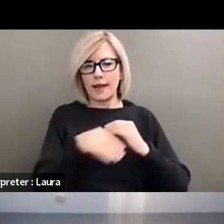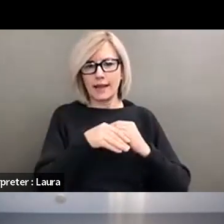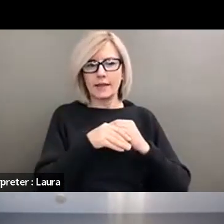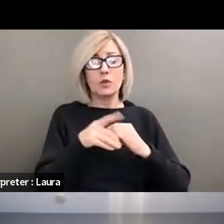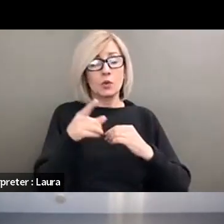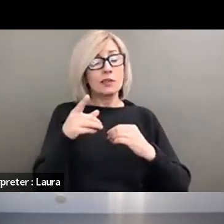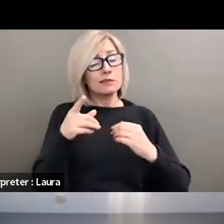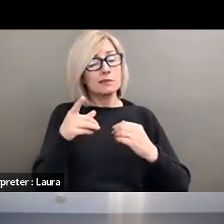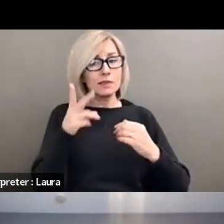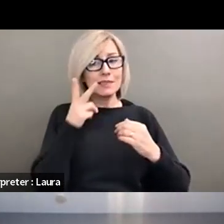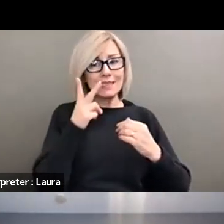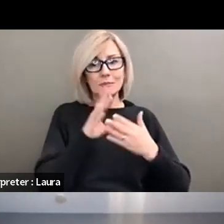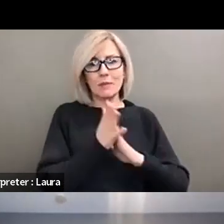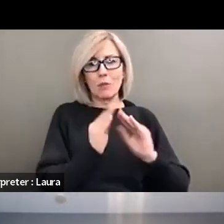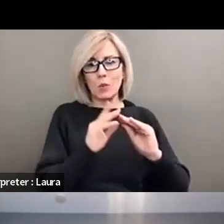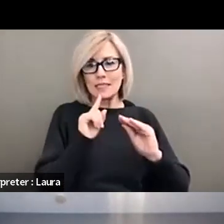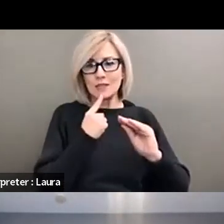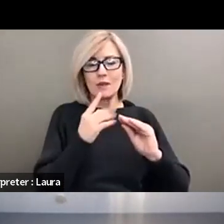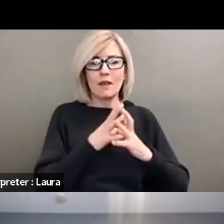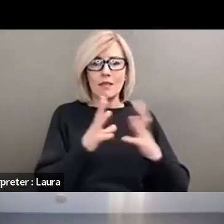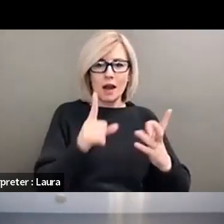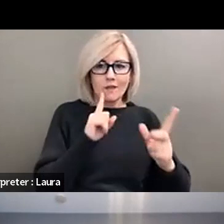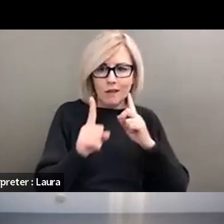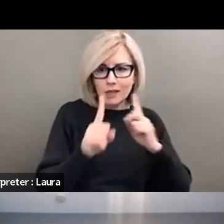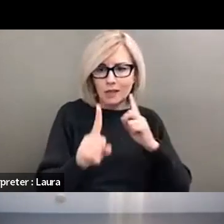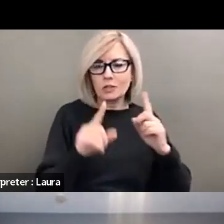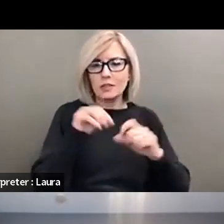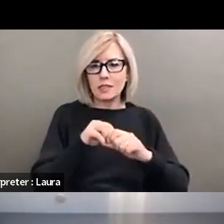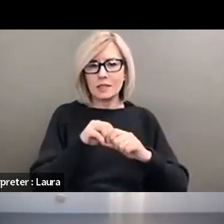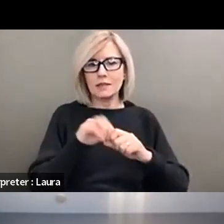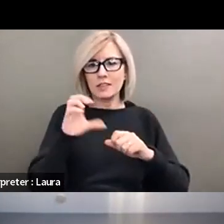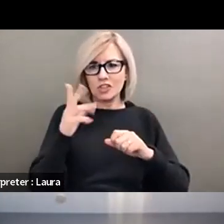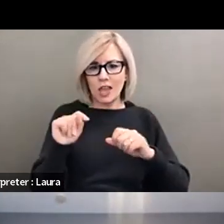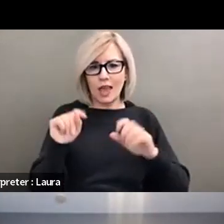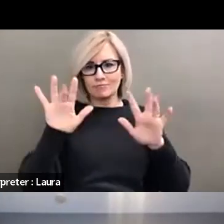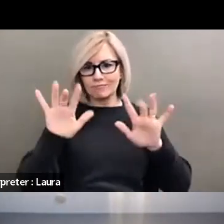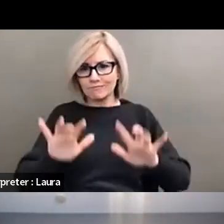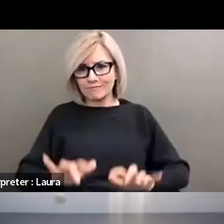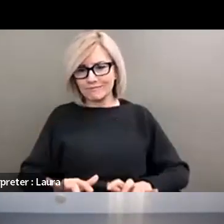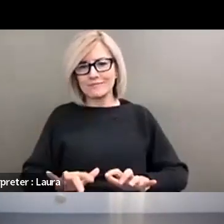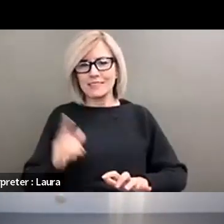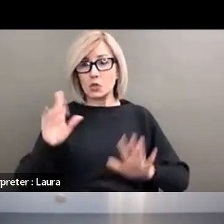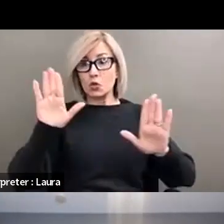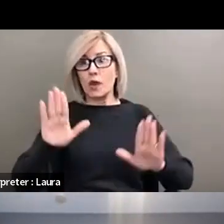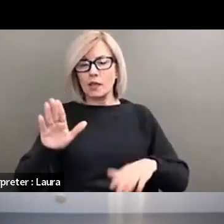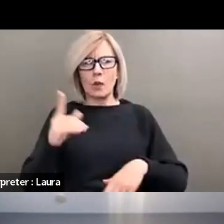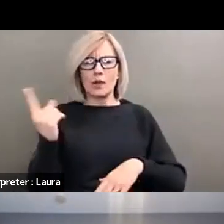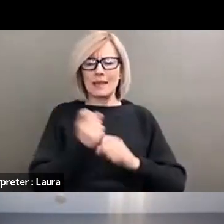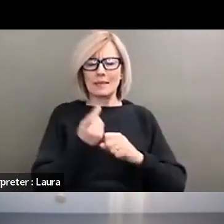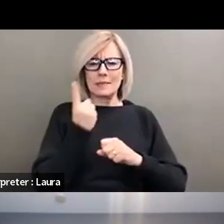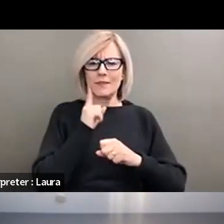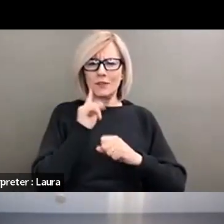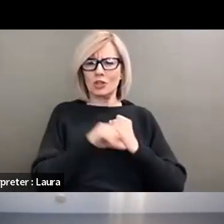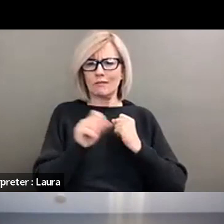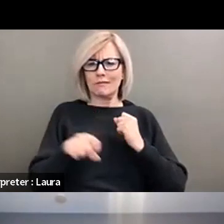things are getting a little more serious at the Capitol. We have a lot of conversation going on in the chat, which is great. Always makes us wonder if we should extend these a little bit longer, or